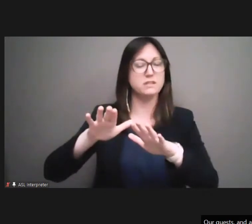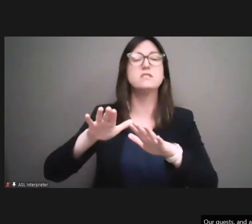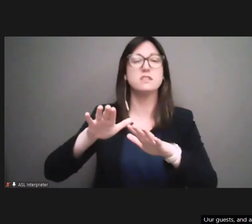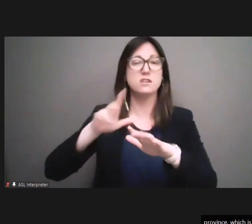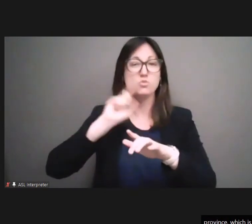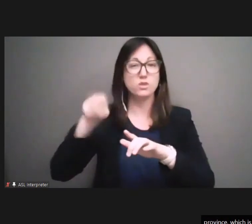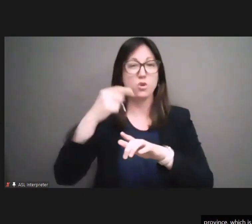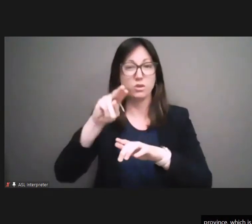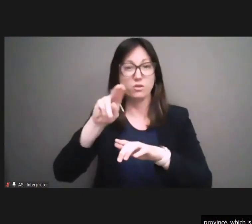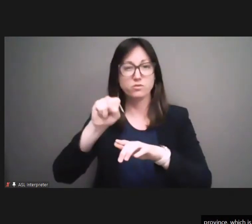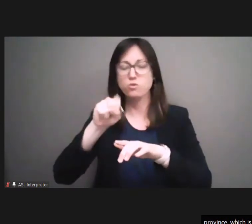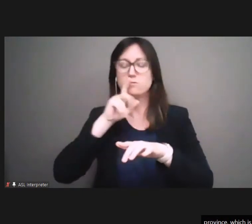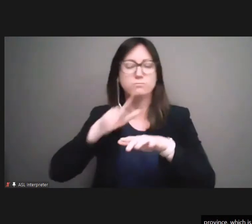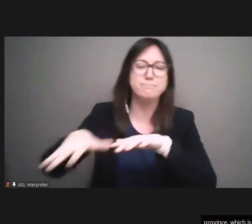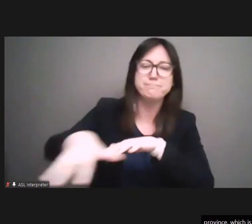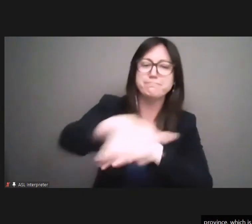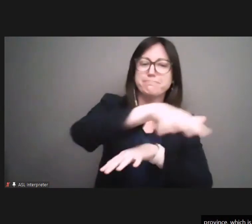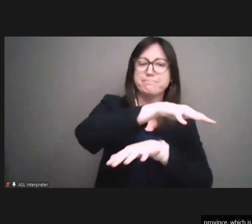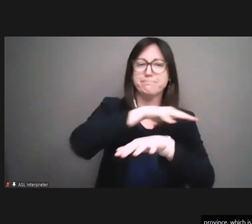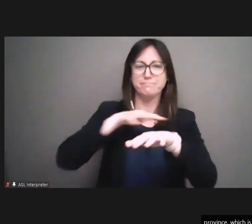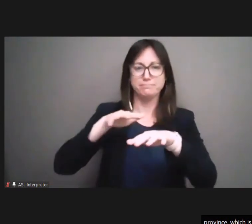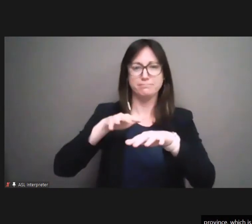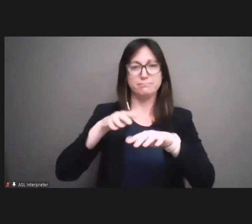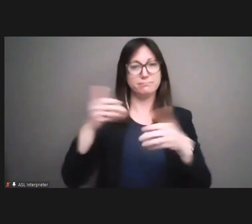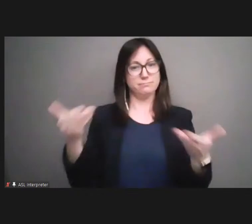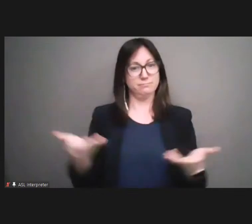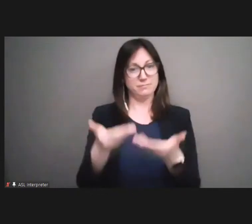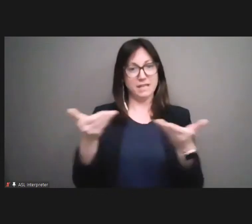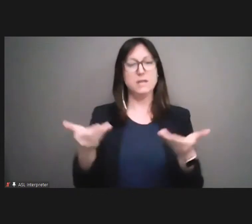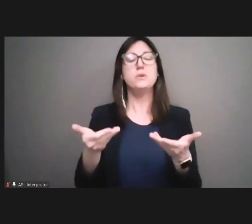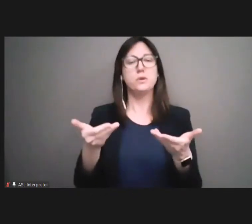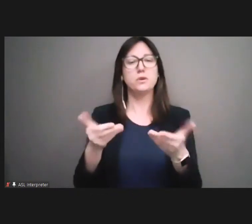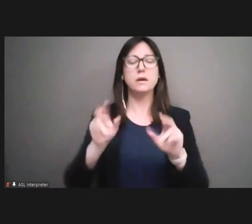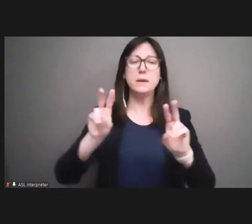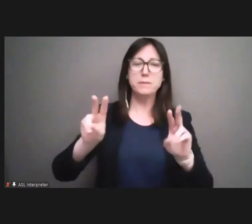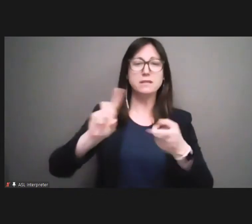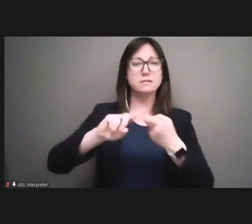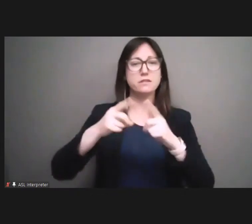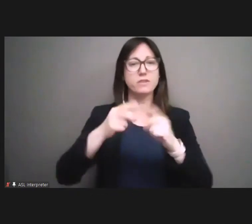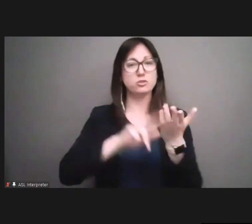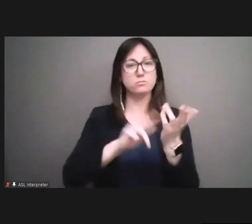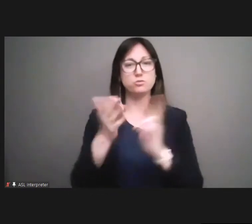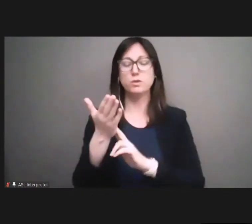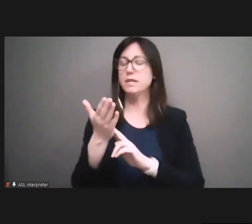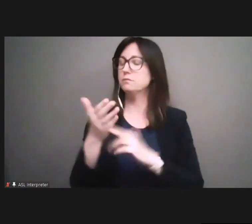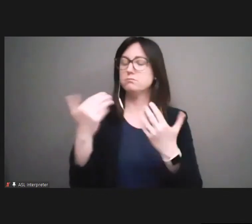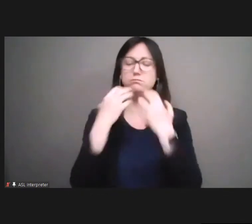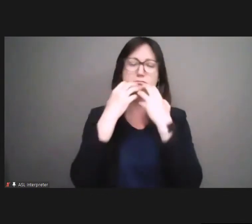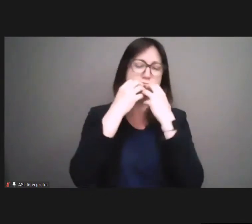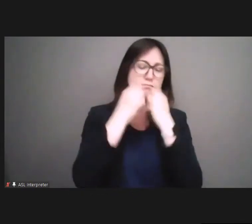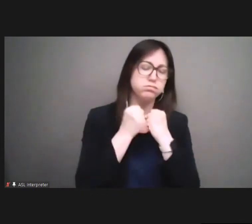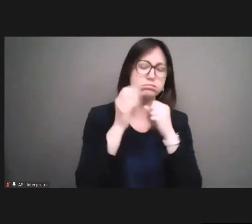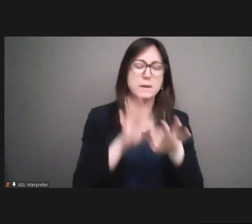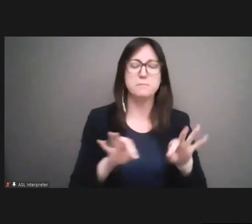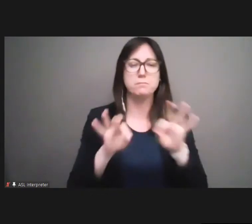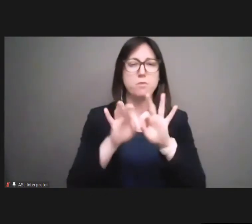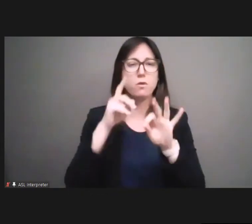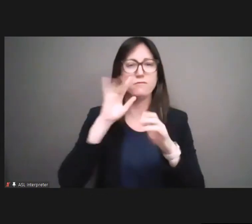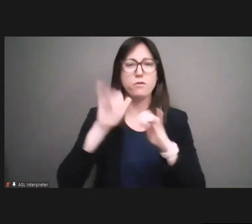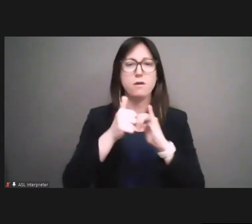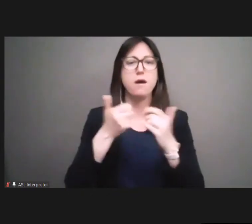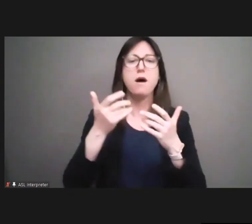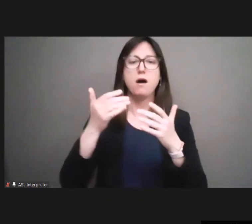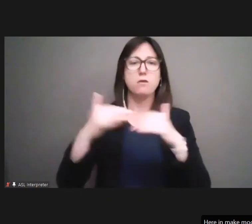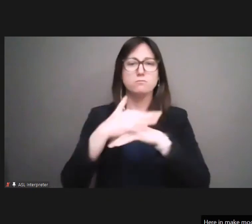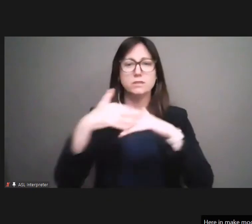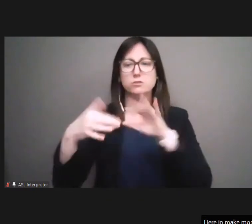Scotia. Here in Mi'kma'ki, the peace and friendship treaties are foundational to our relationships with each other as well